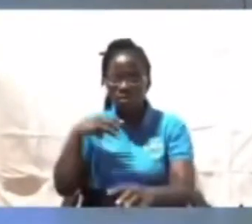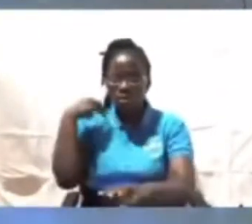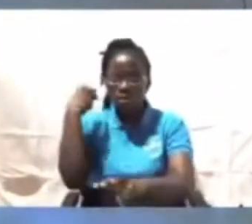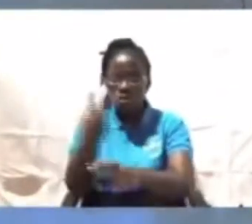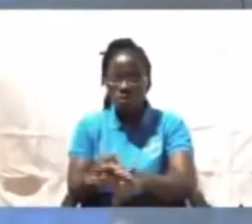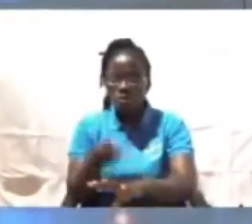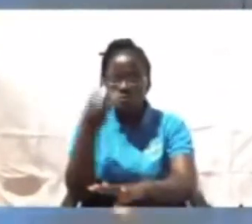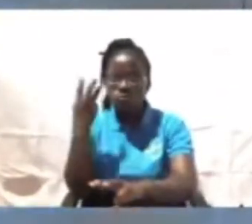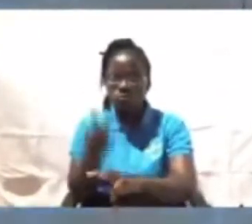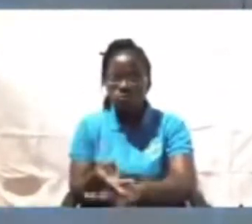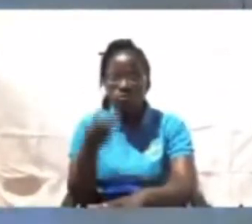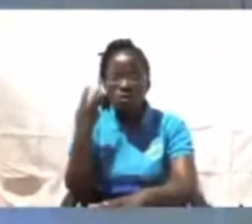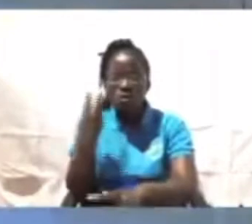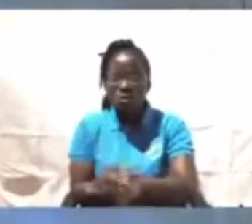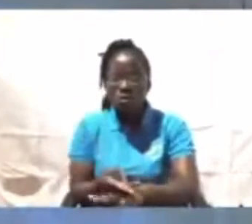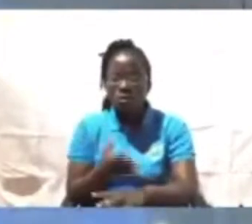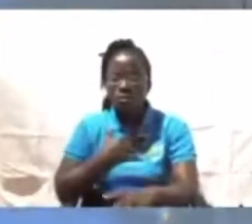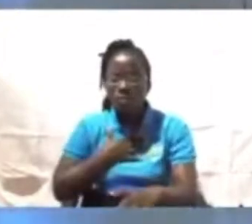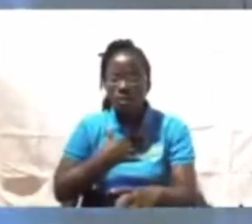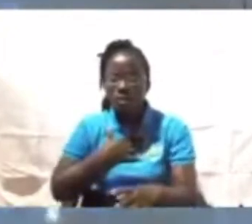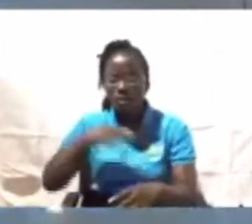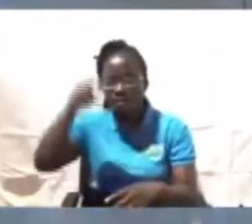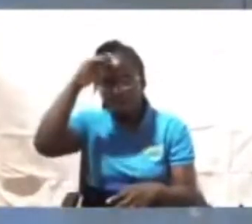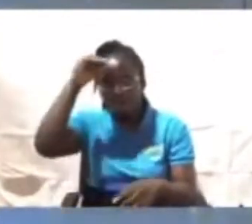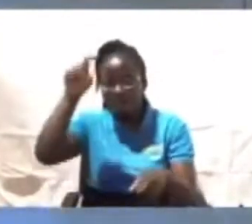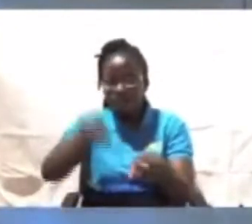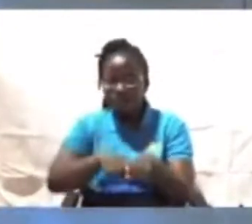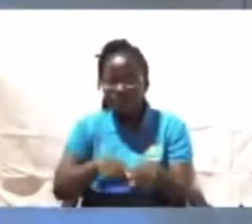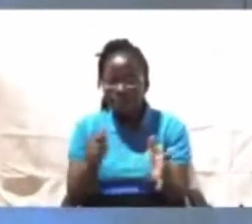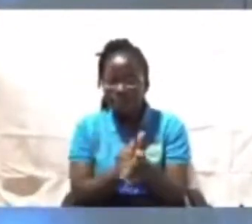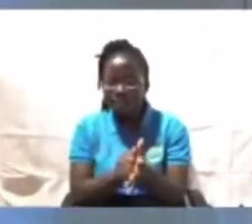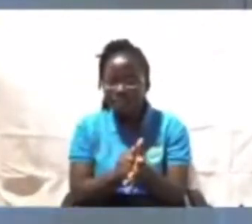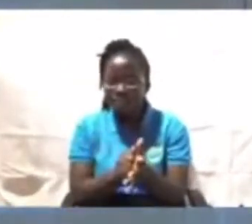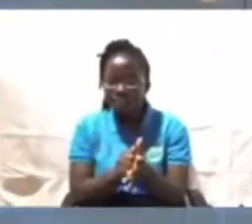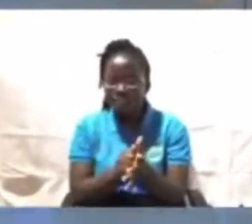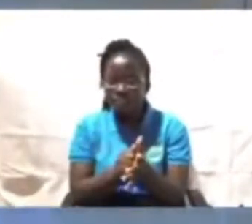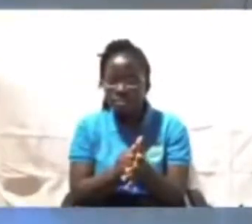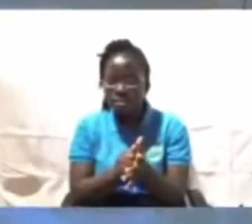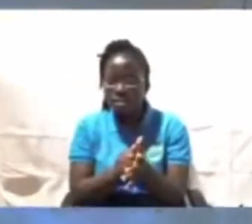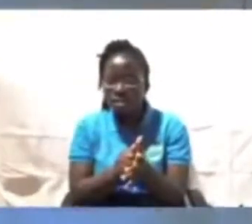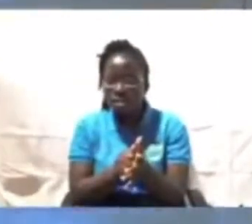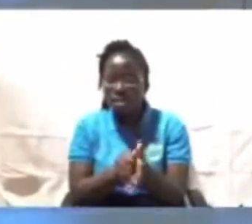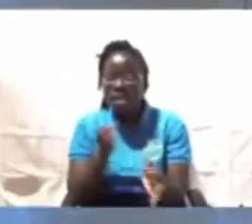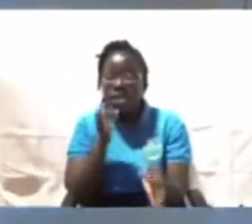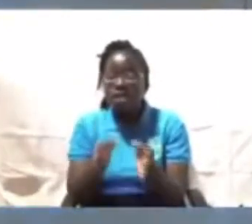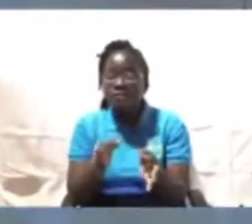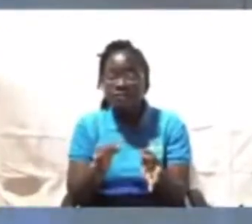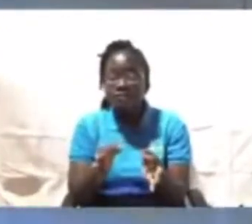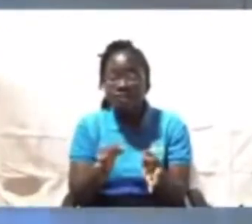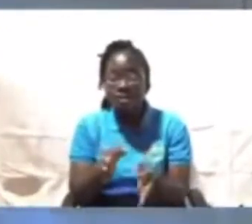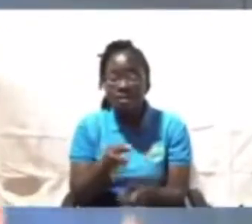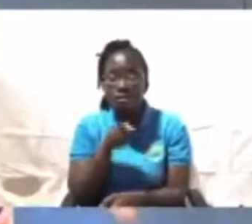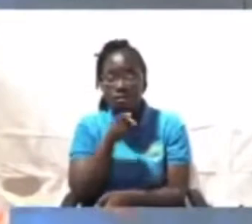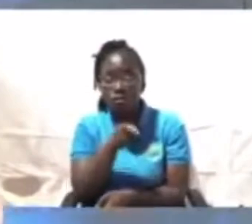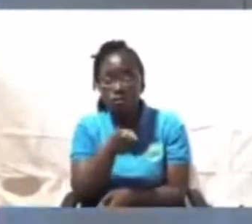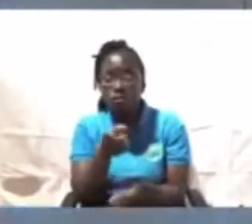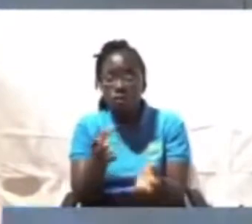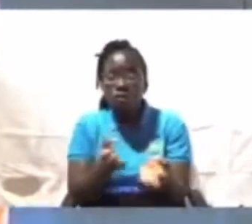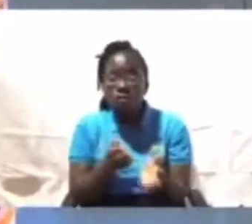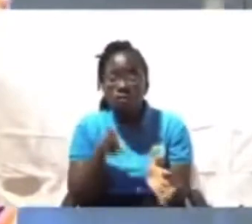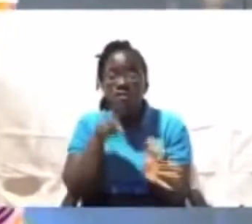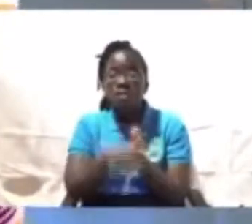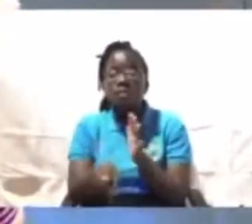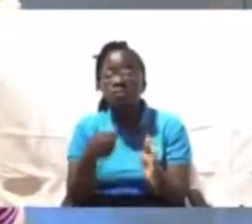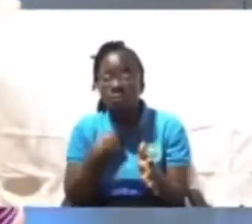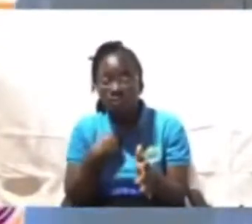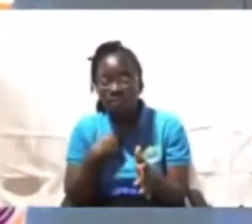kuya yabesia yuinu. Papa ya ye dan en wo ko hun se ya ko ya be si ade yi